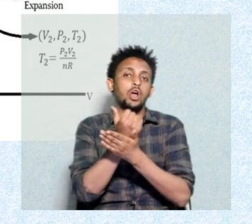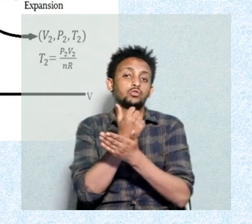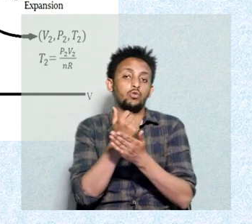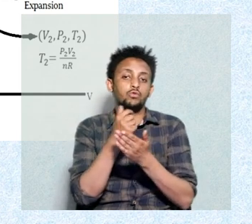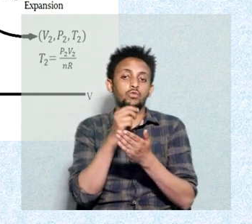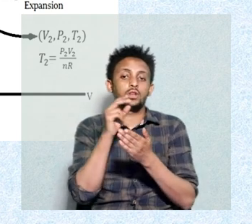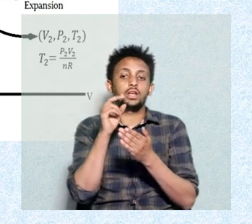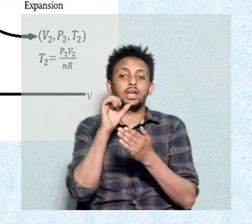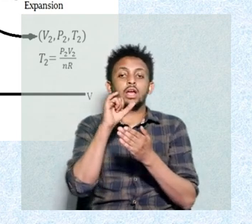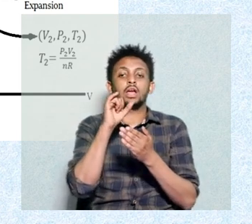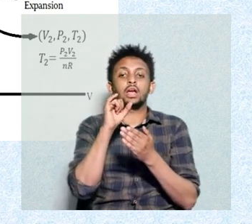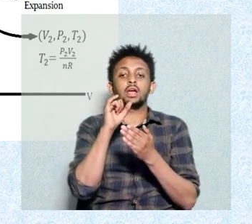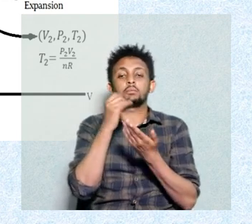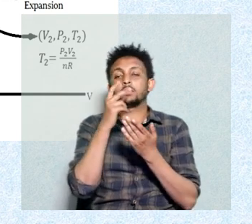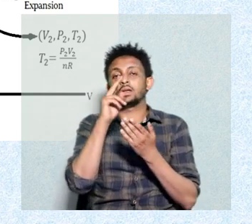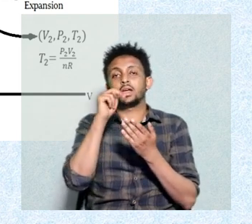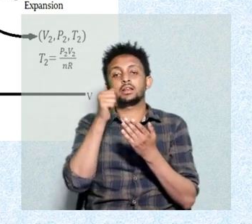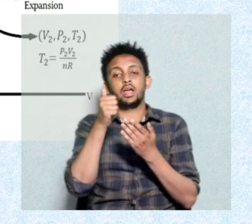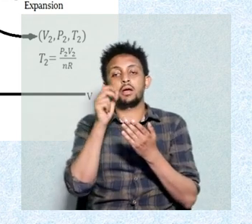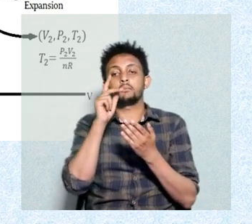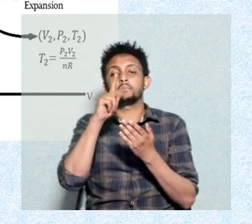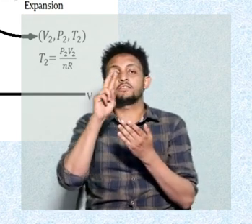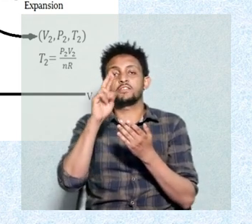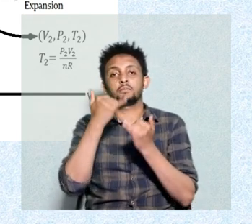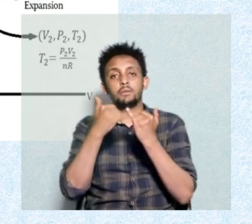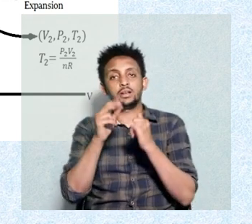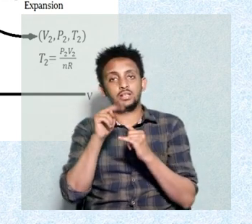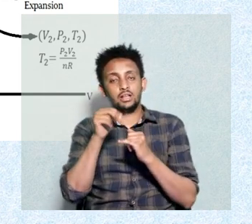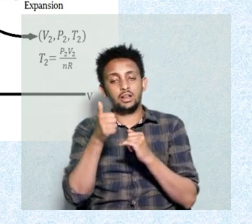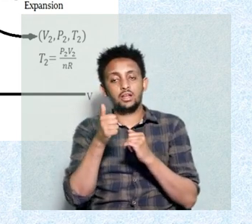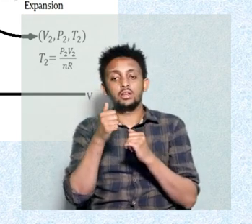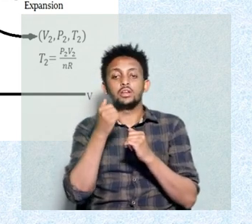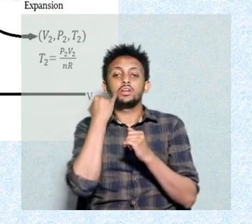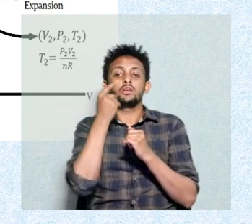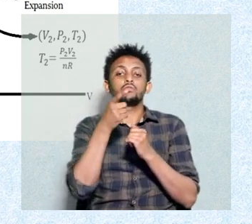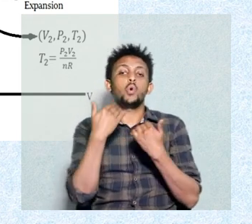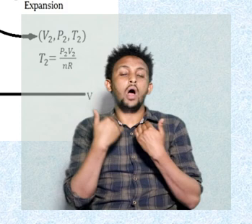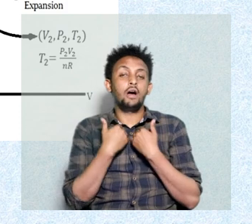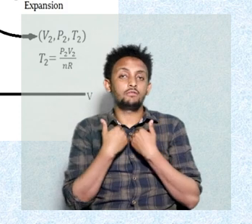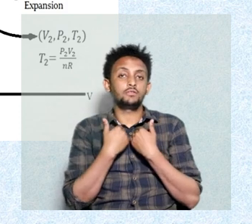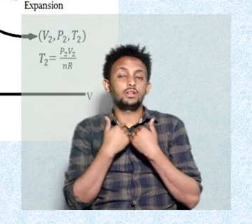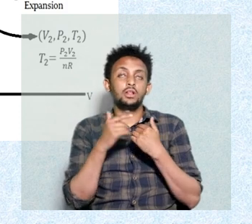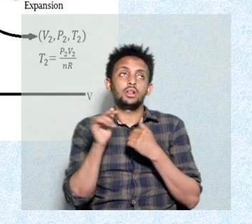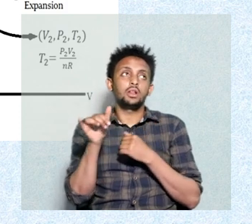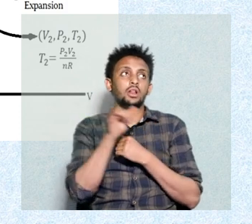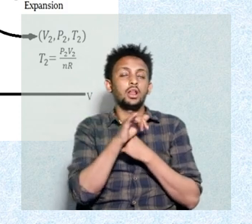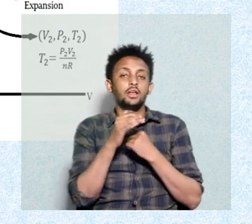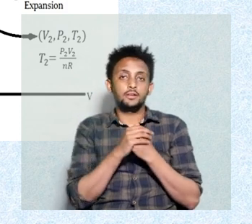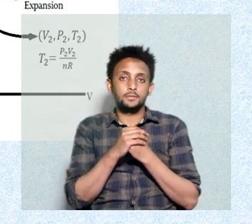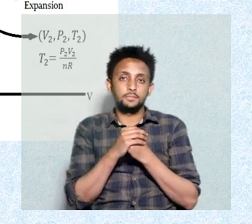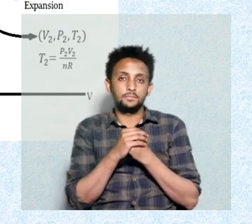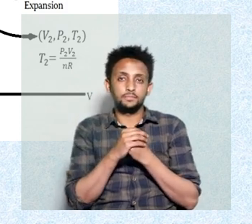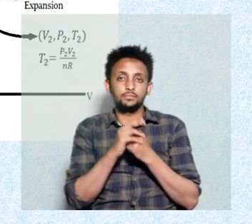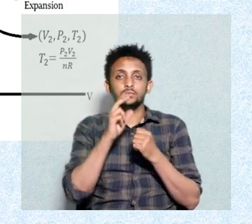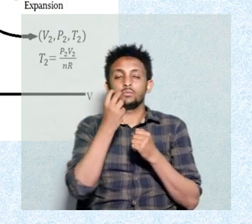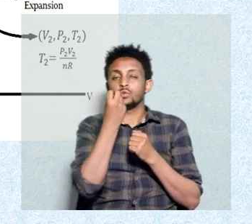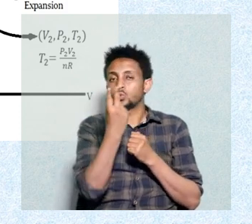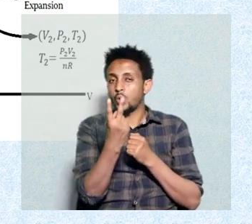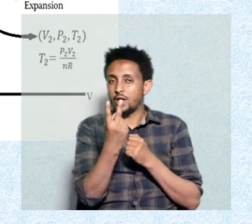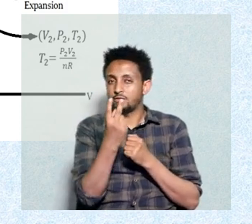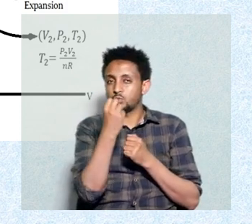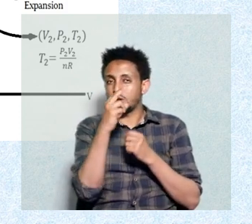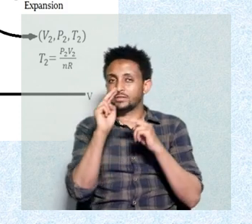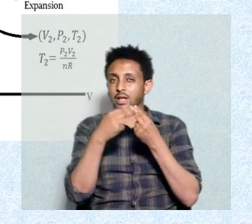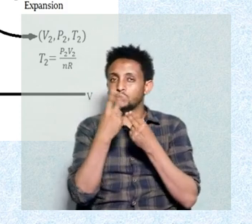over nR. For example, if you have a number here, 2, and if you have here, like 12,